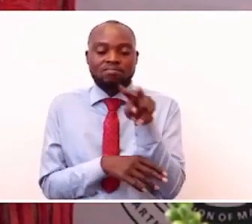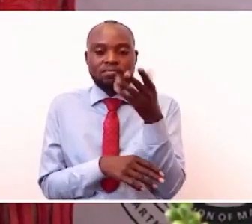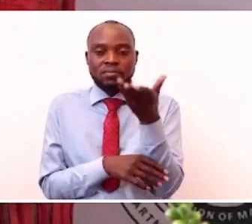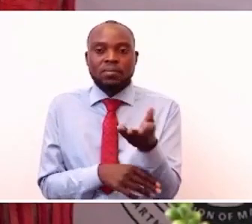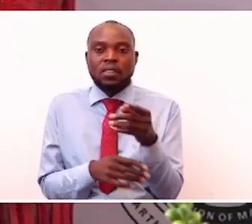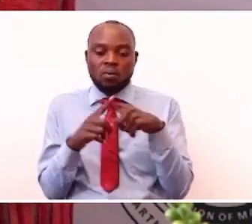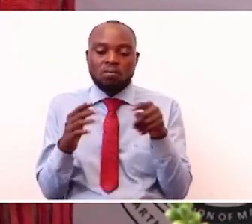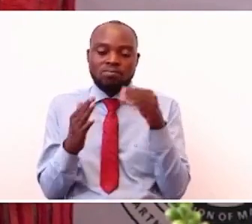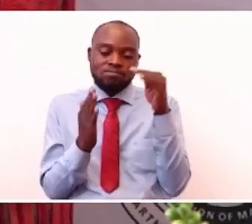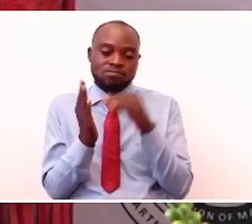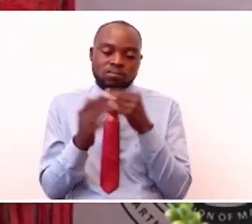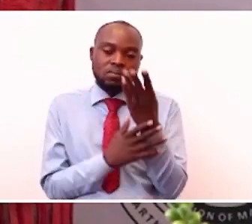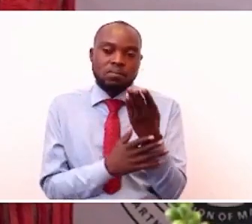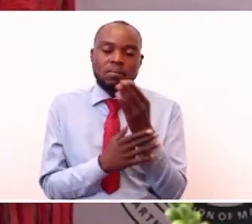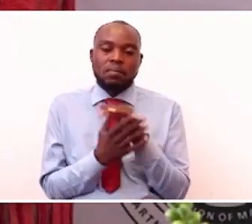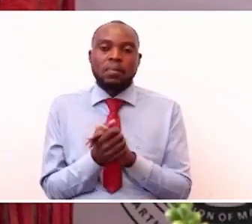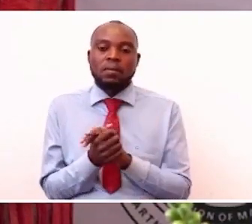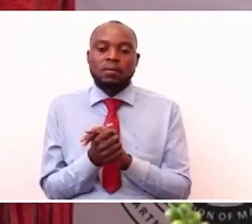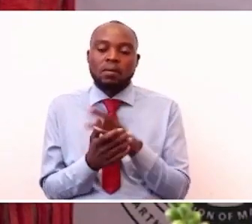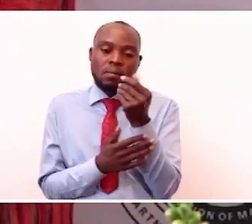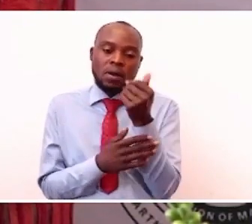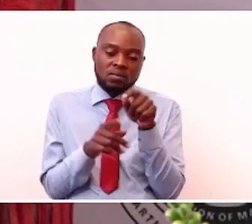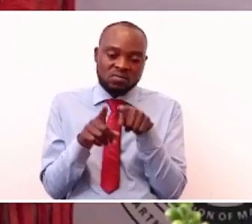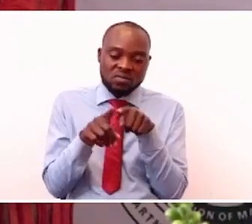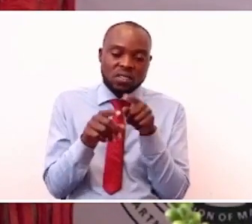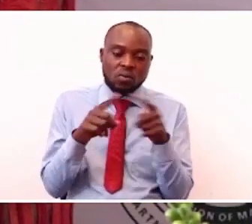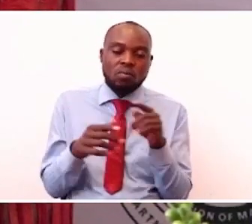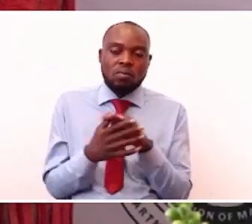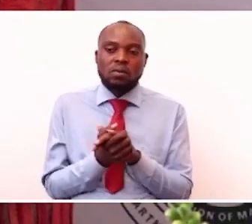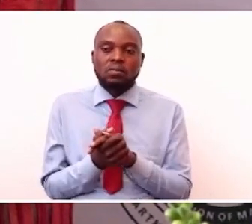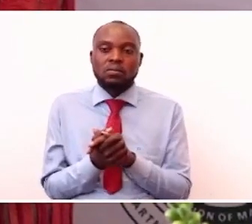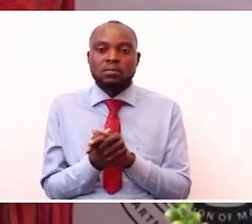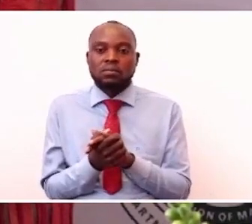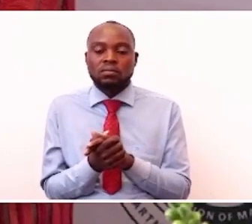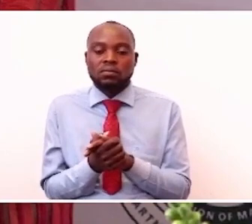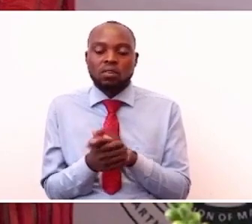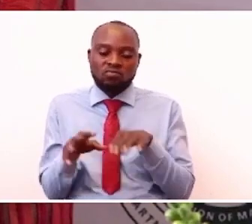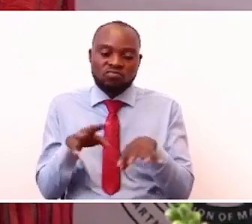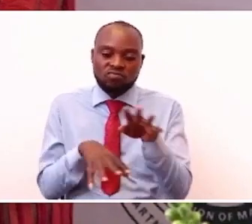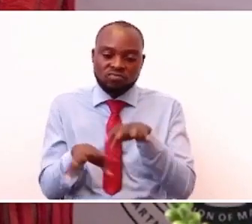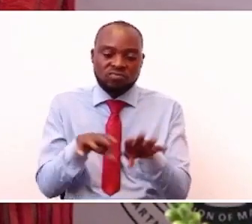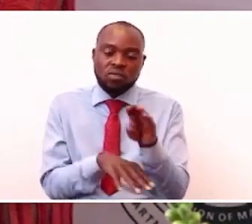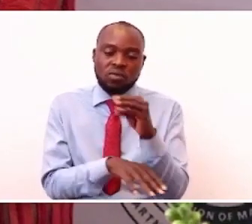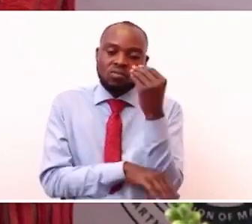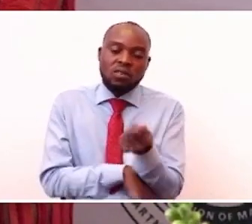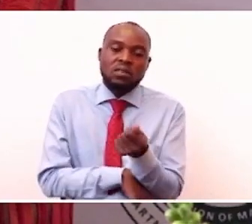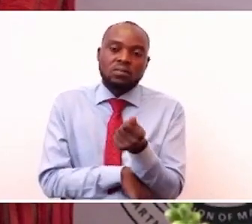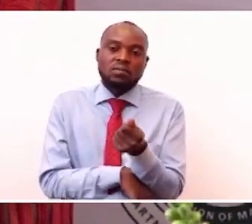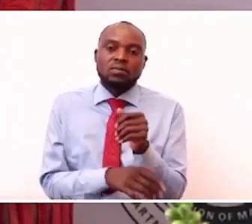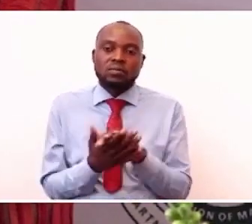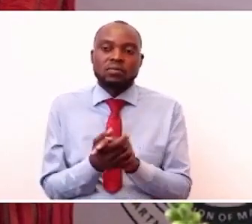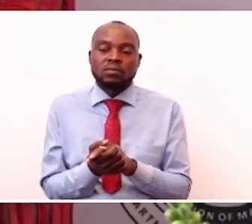second issue would be on money laundering and flows of illicit cash. And I know all of